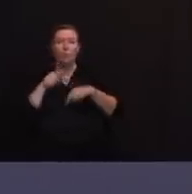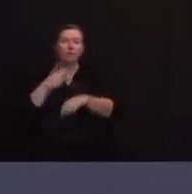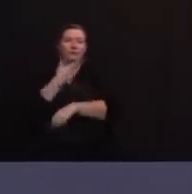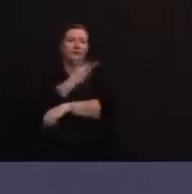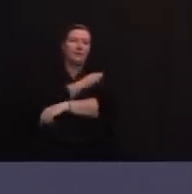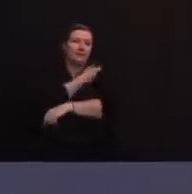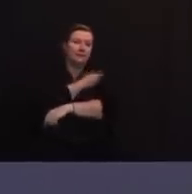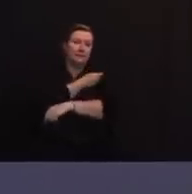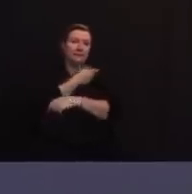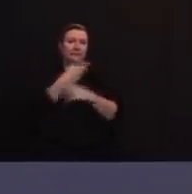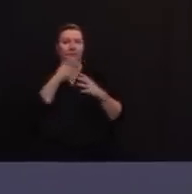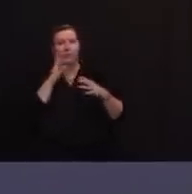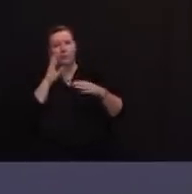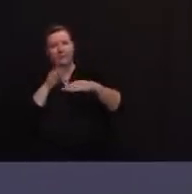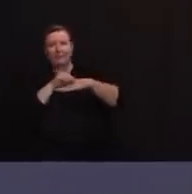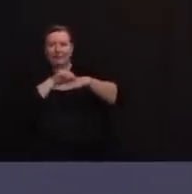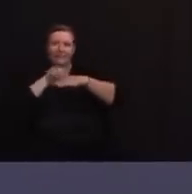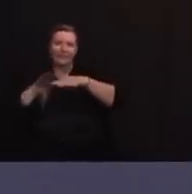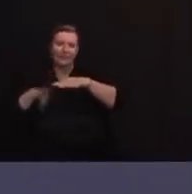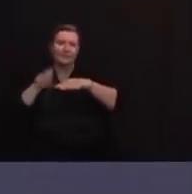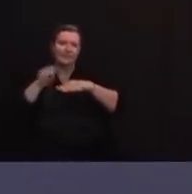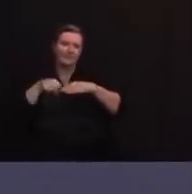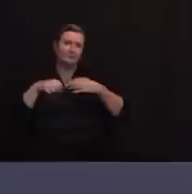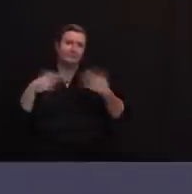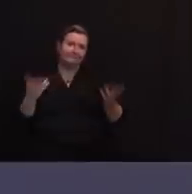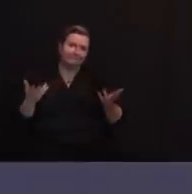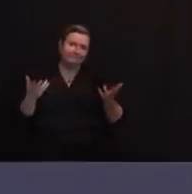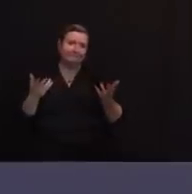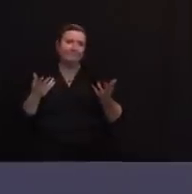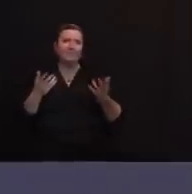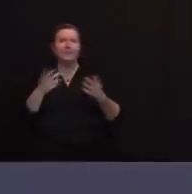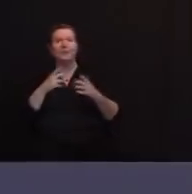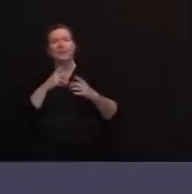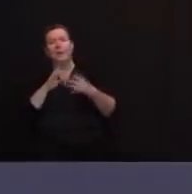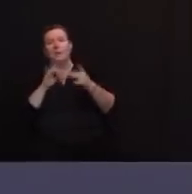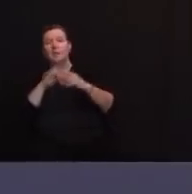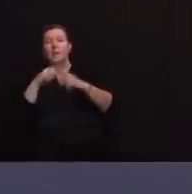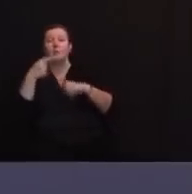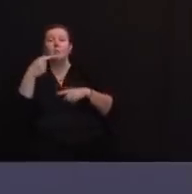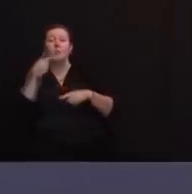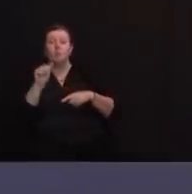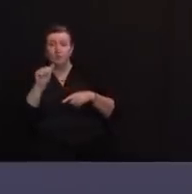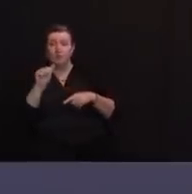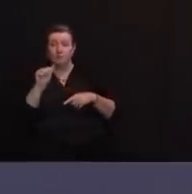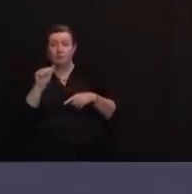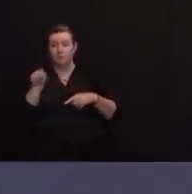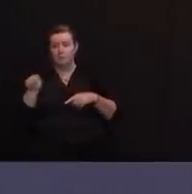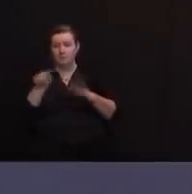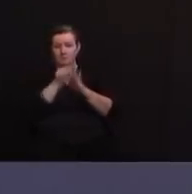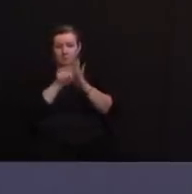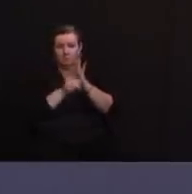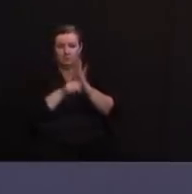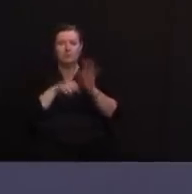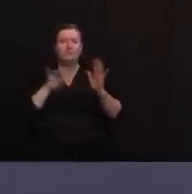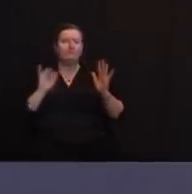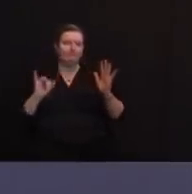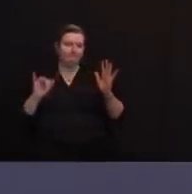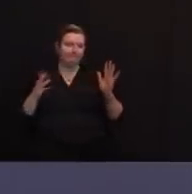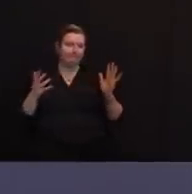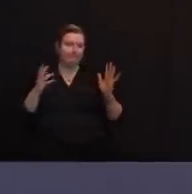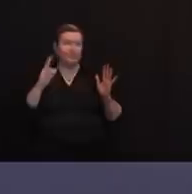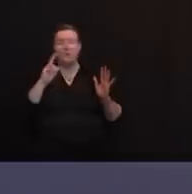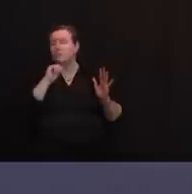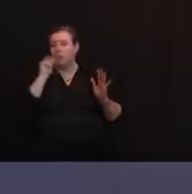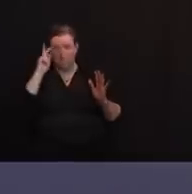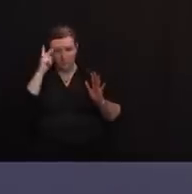Secondly, I have to comment on what appears to have happened in Georgia. Again, not calling this as a political matter, but calling balls and